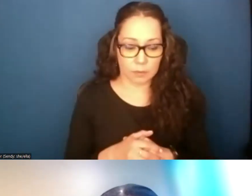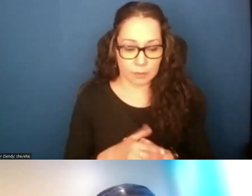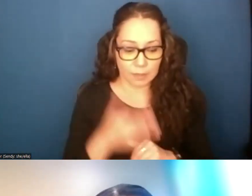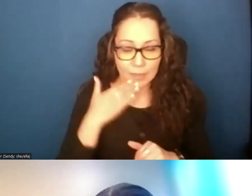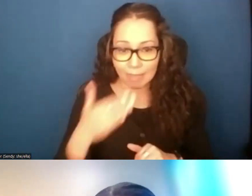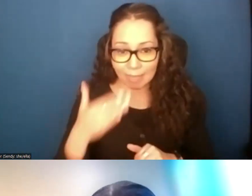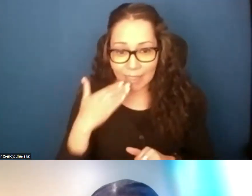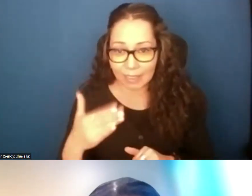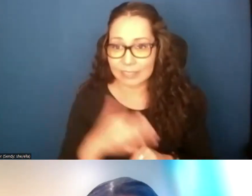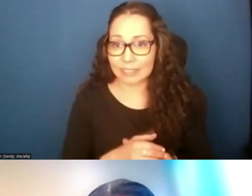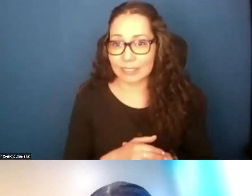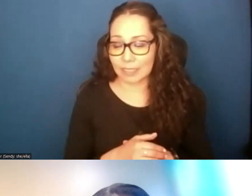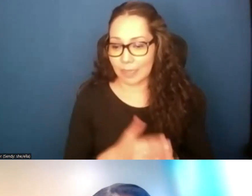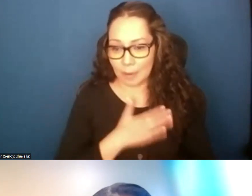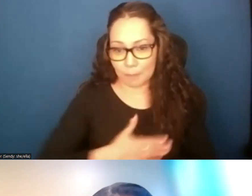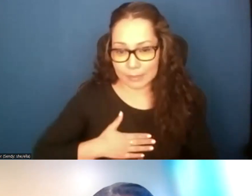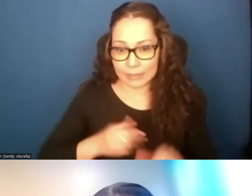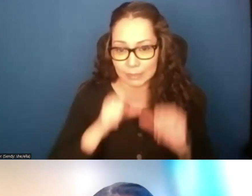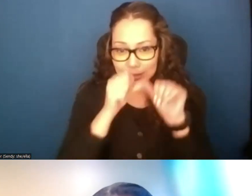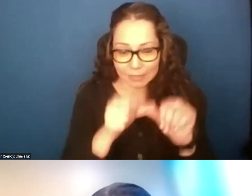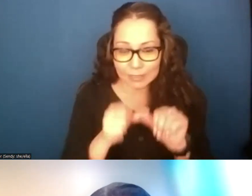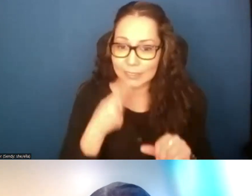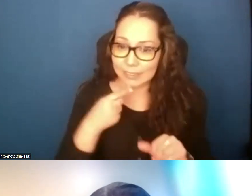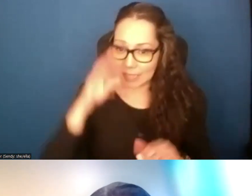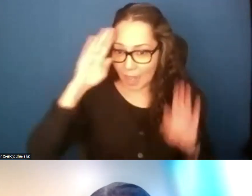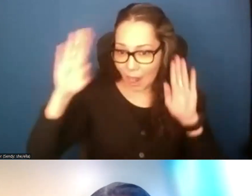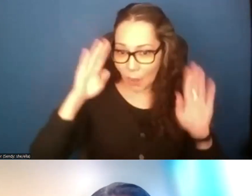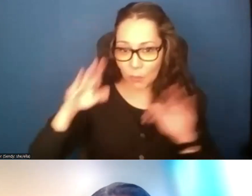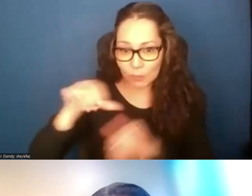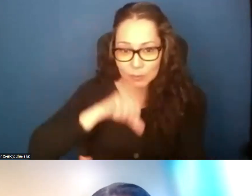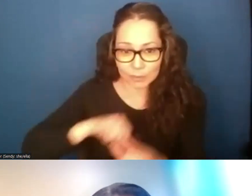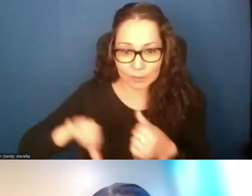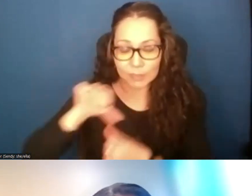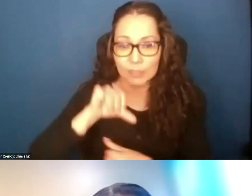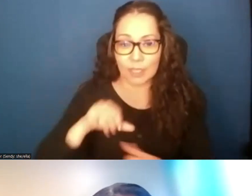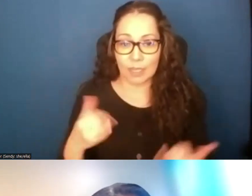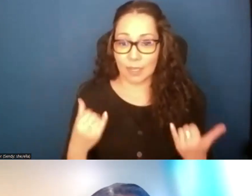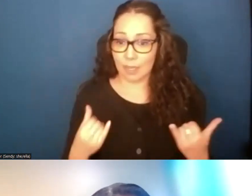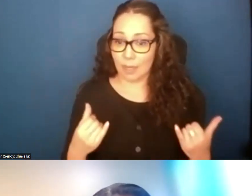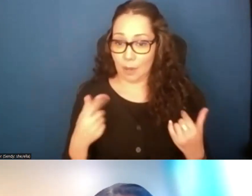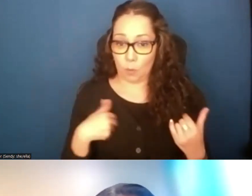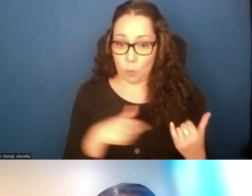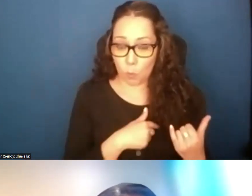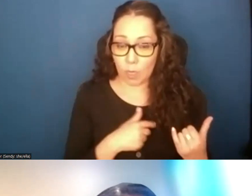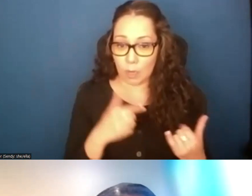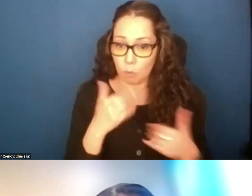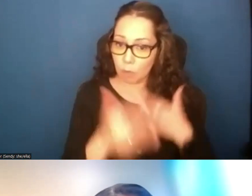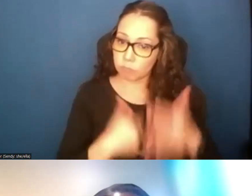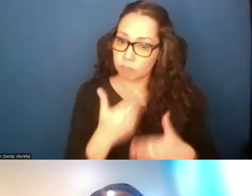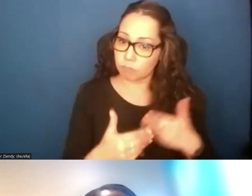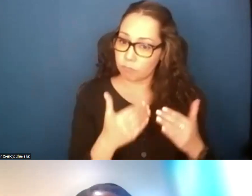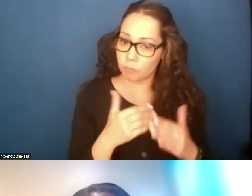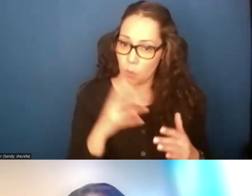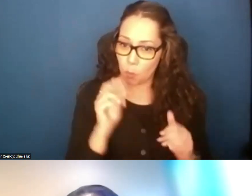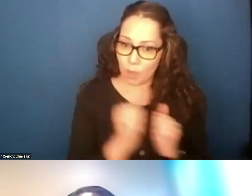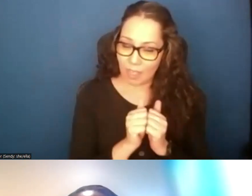guys. Please keep saying hello. And we're going to keep moving the program along as